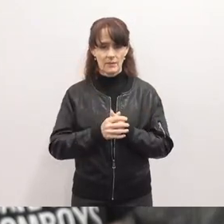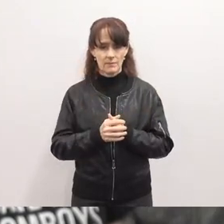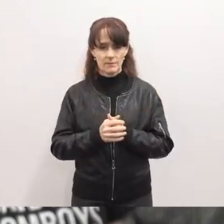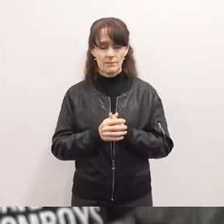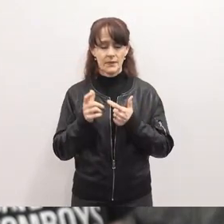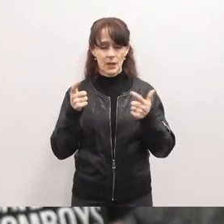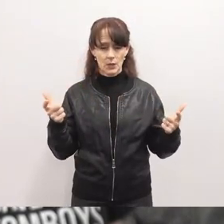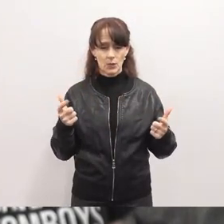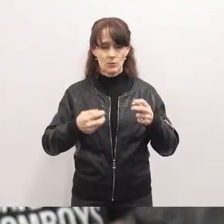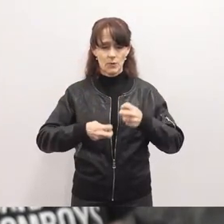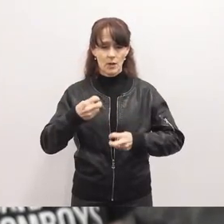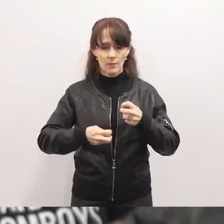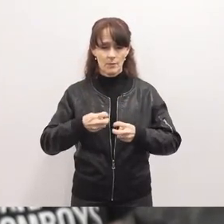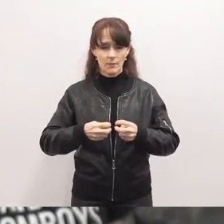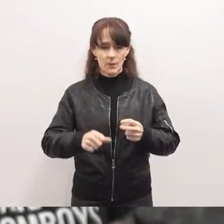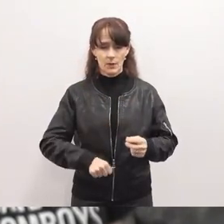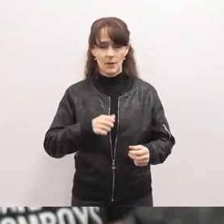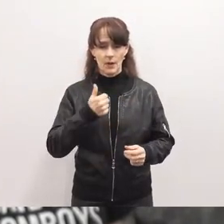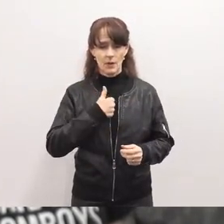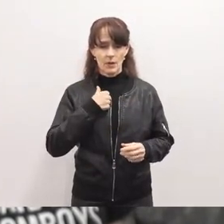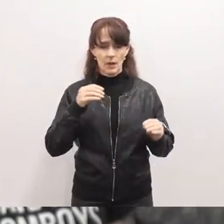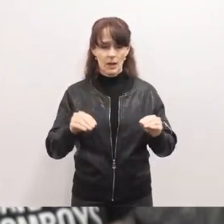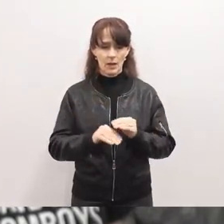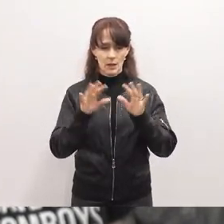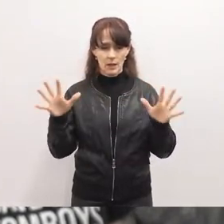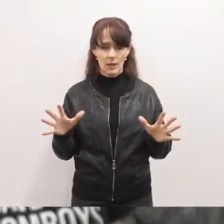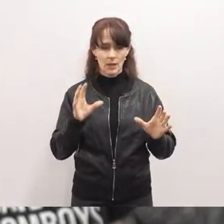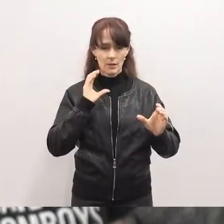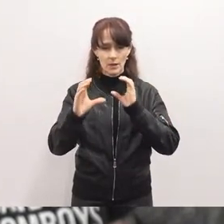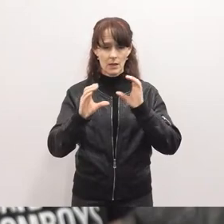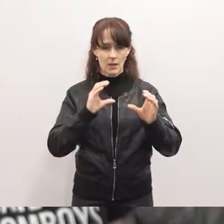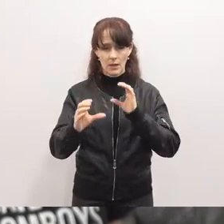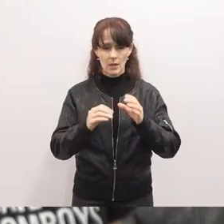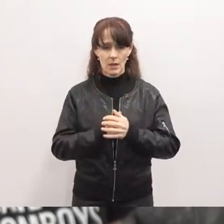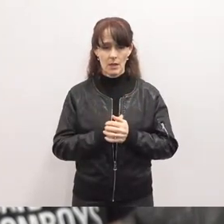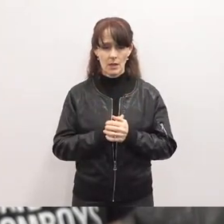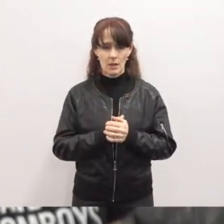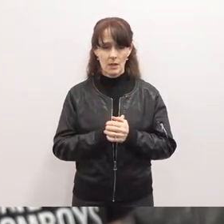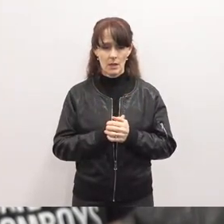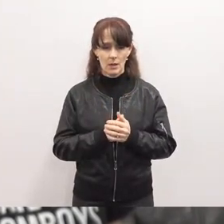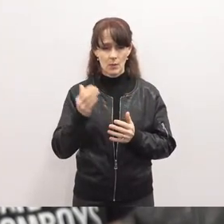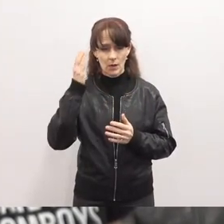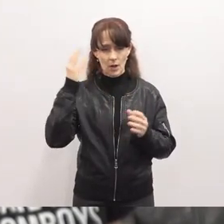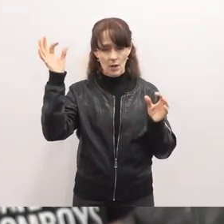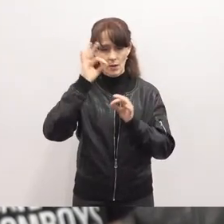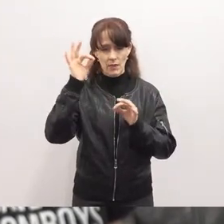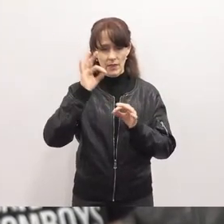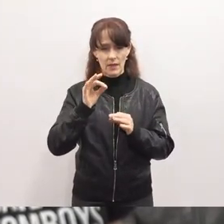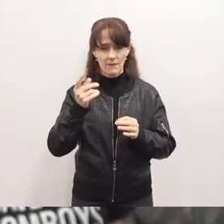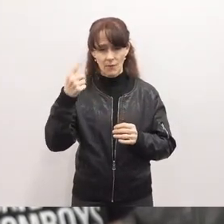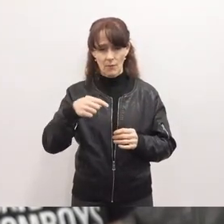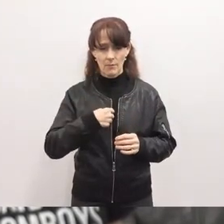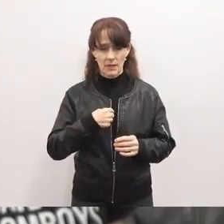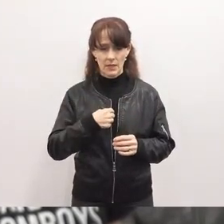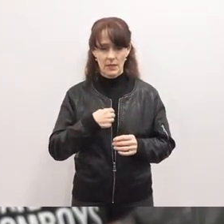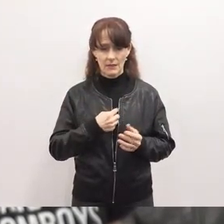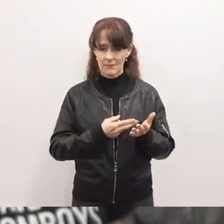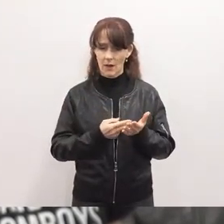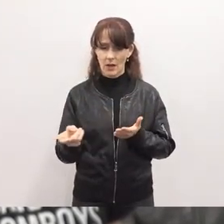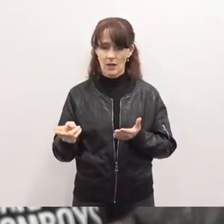a huge problem. We pride ourselves on clarity, on communication. We know nothing. So for me, to be honest, that's a really